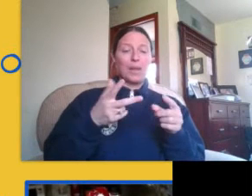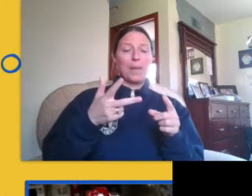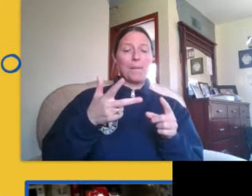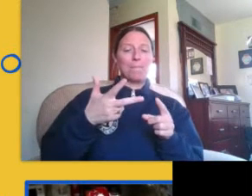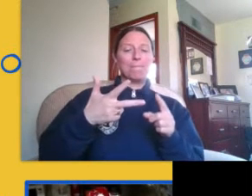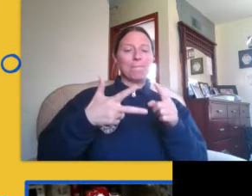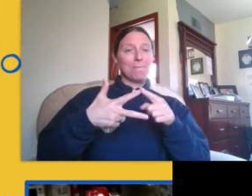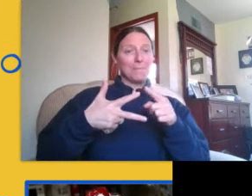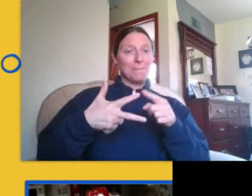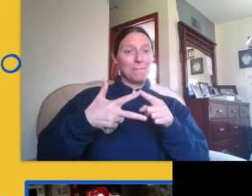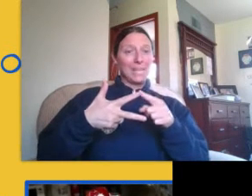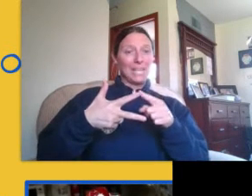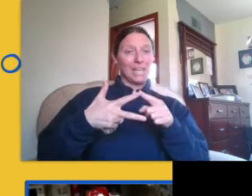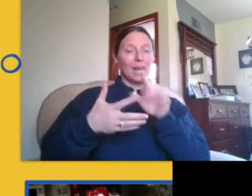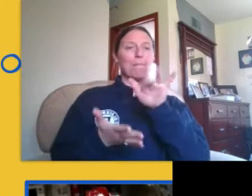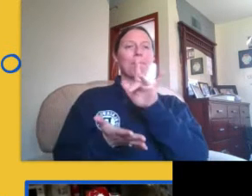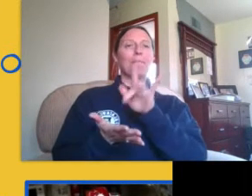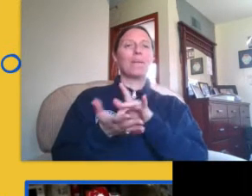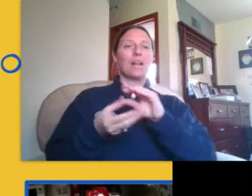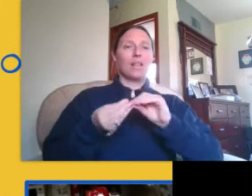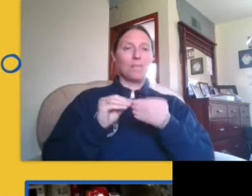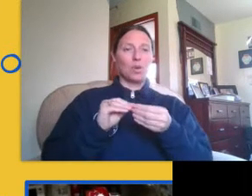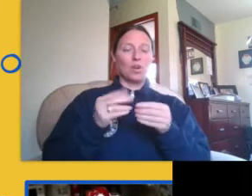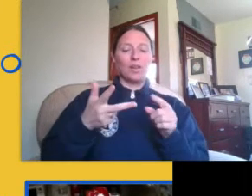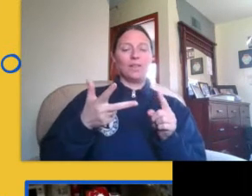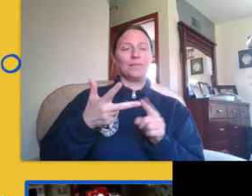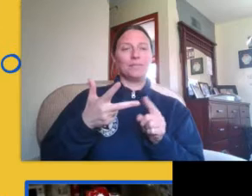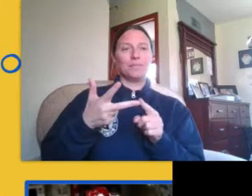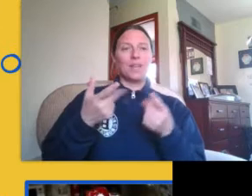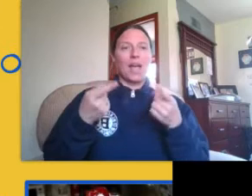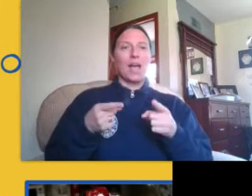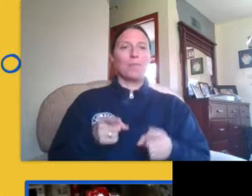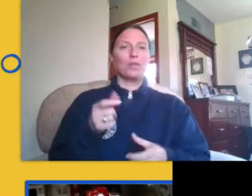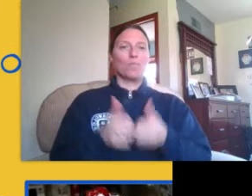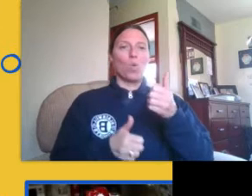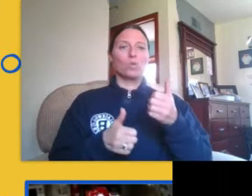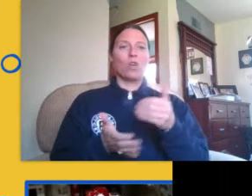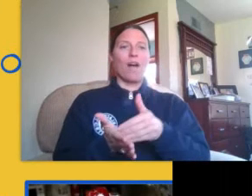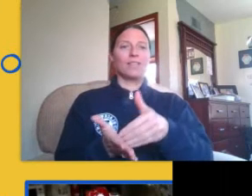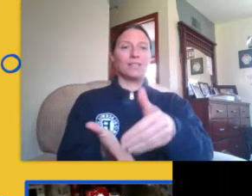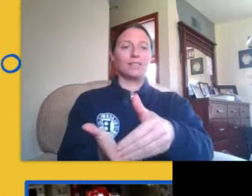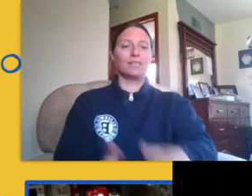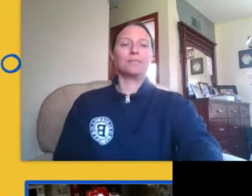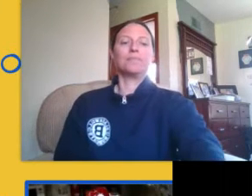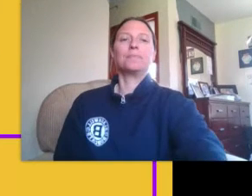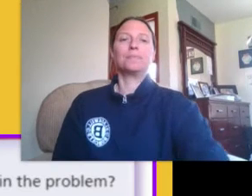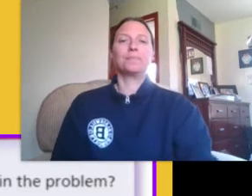Median is the middle number. And mode is the number that appears most often.